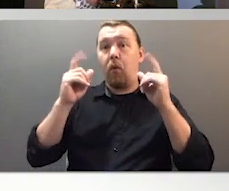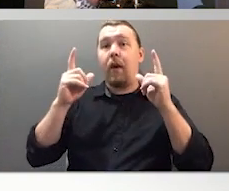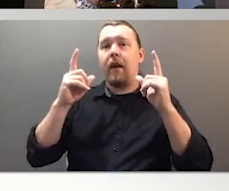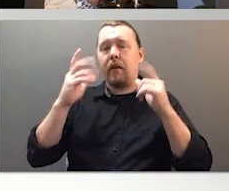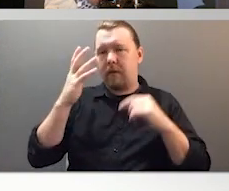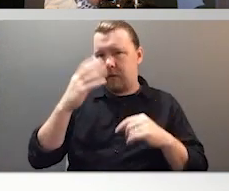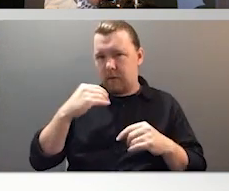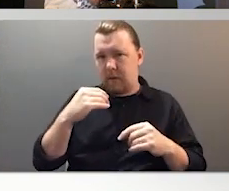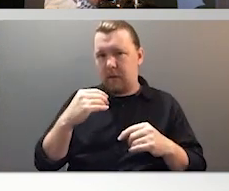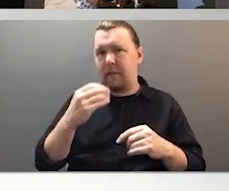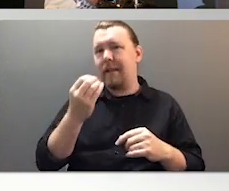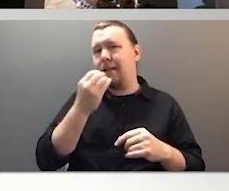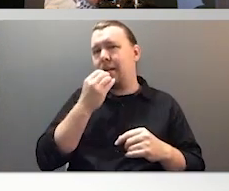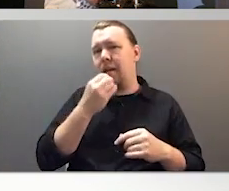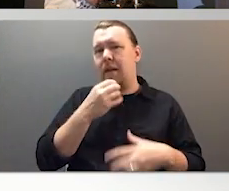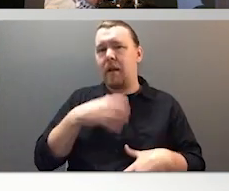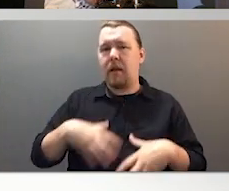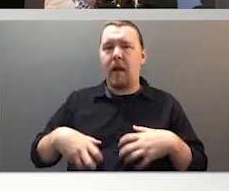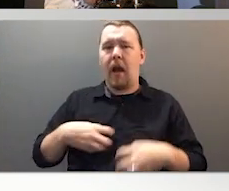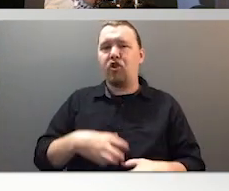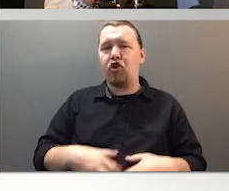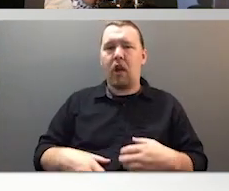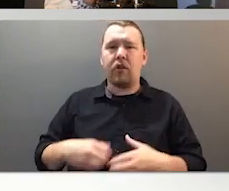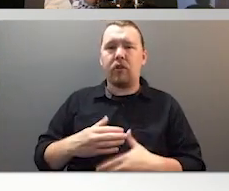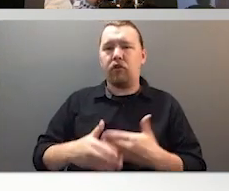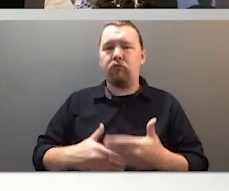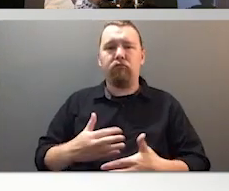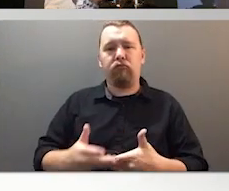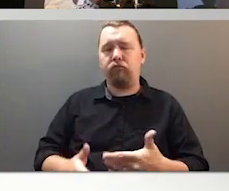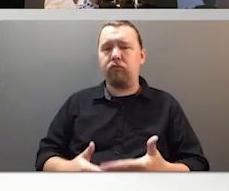digestion, all of the lower brainstem functions